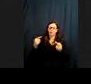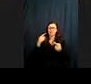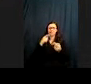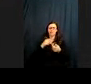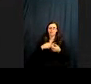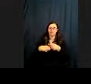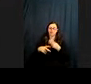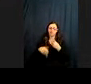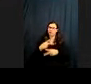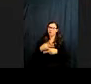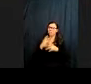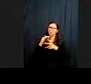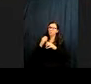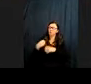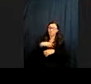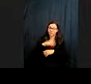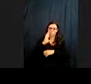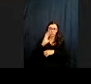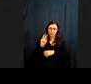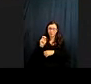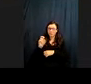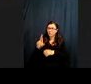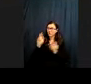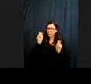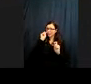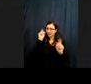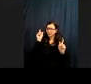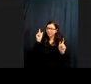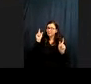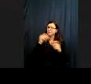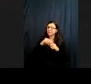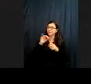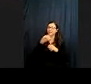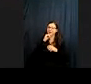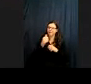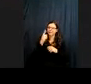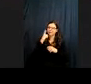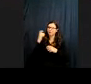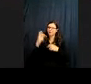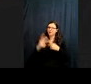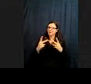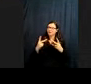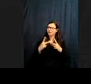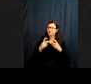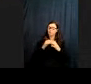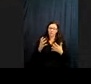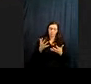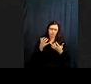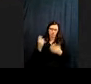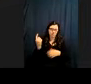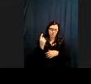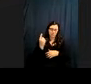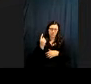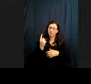Will we ever wake up in the undreaming without want, body